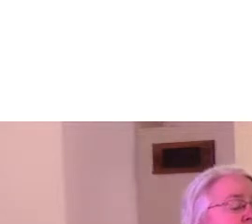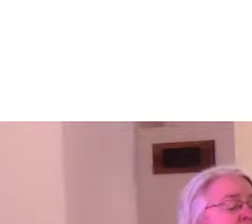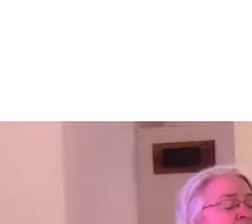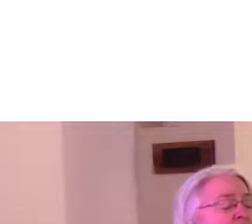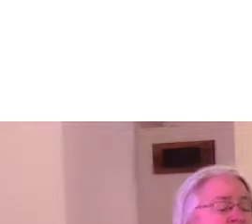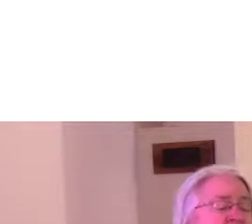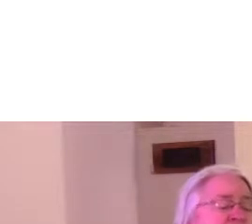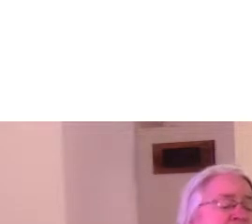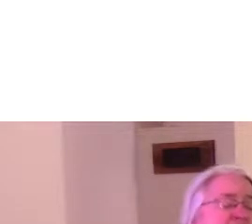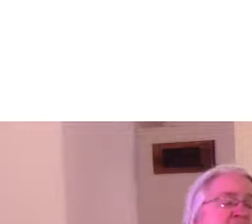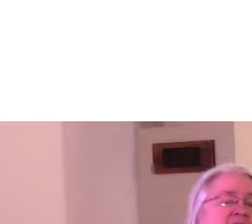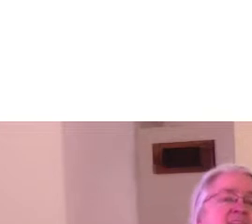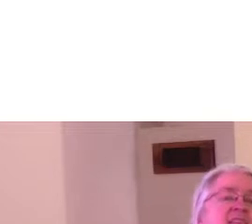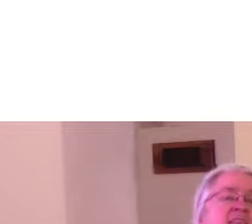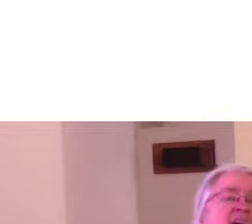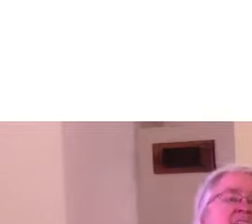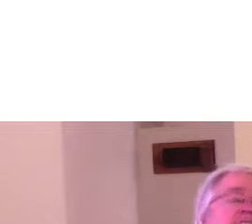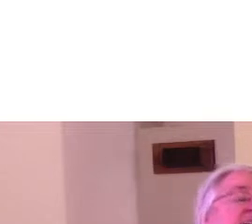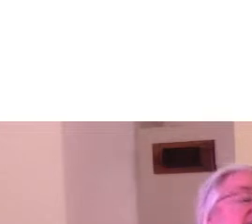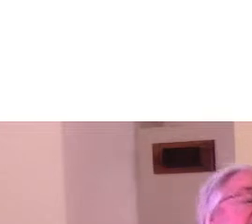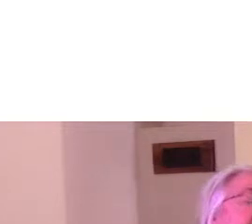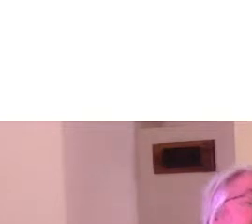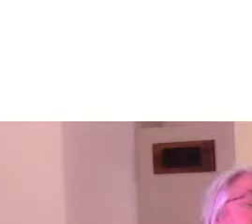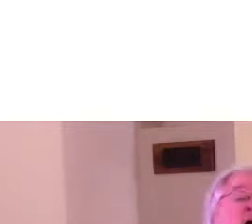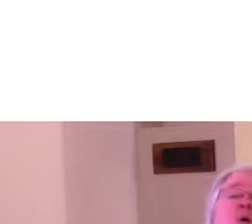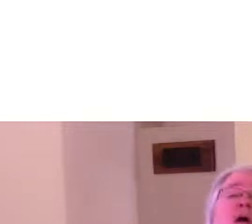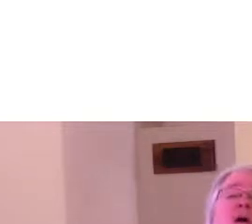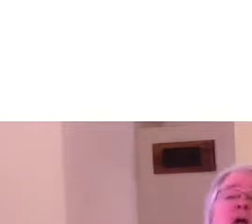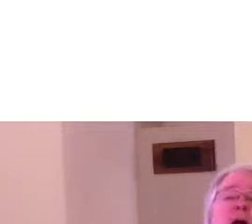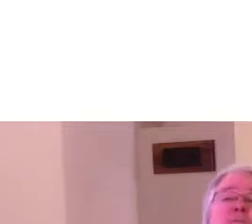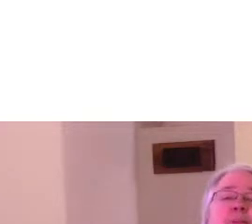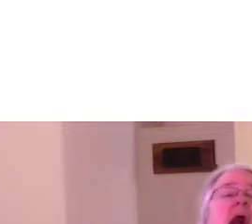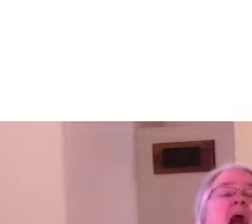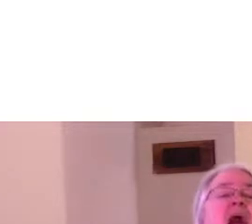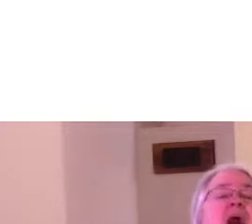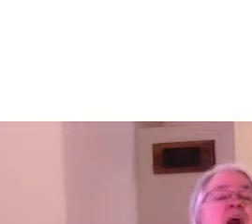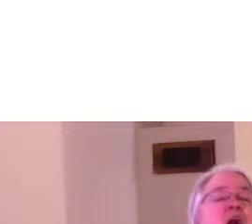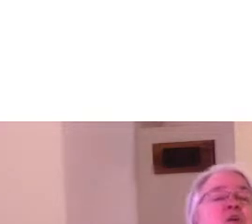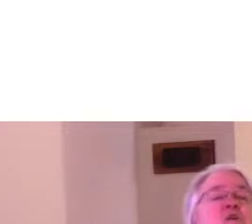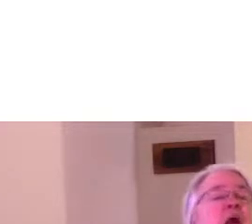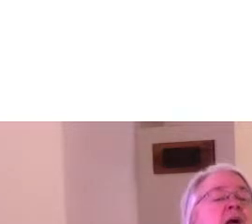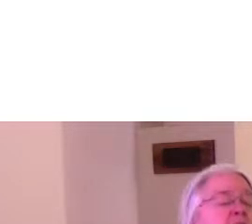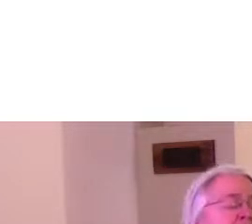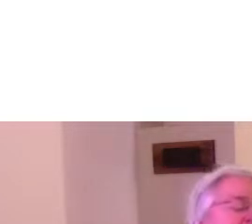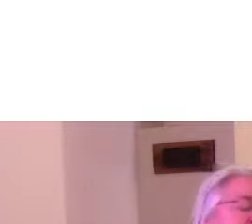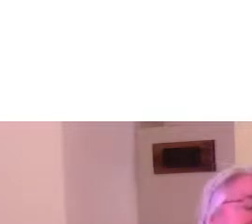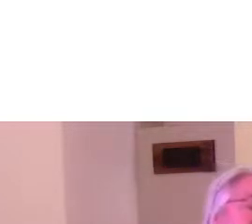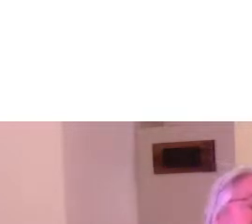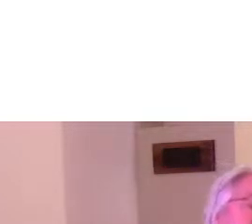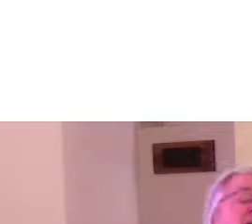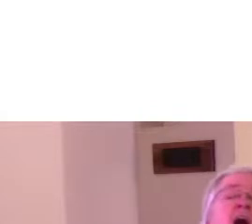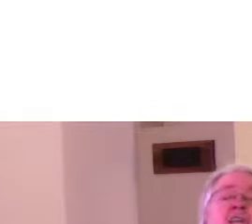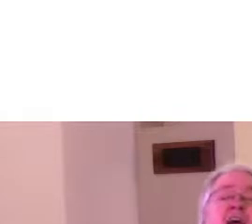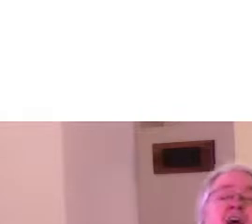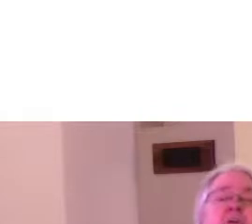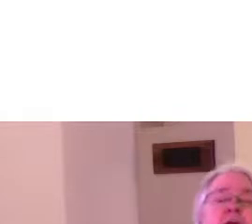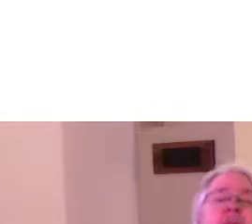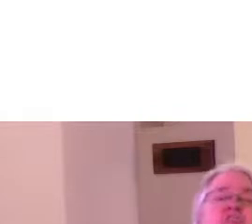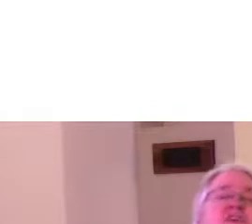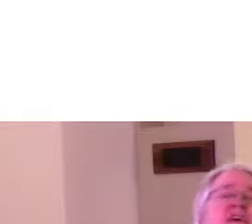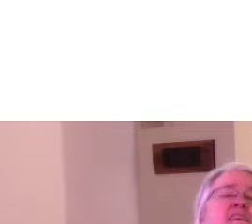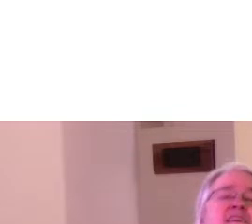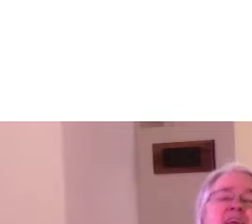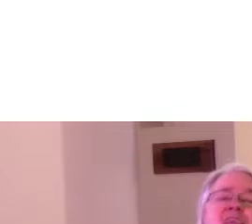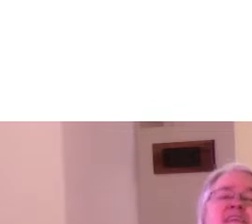There'll be justice in that land where I'm bound, where I'm bound. There'll